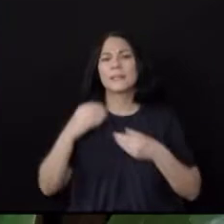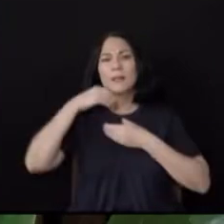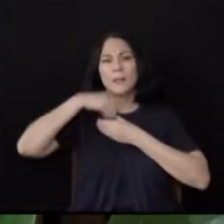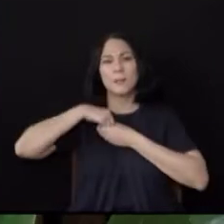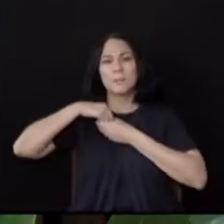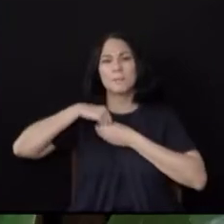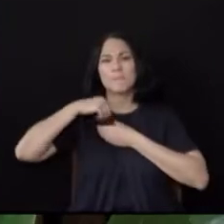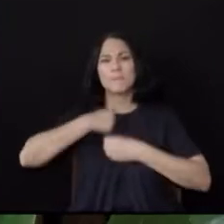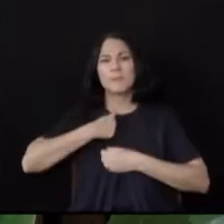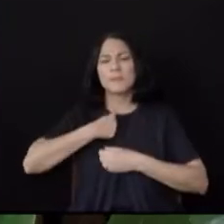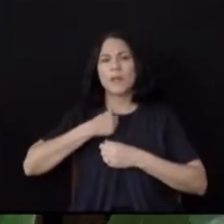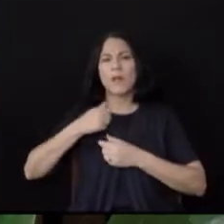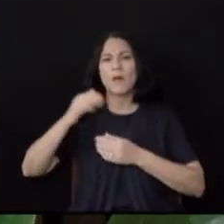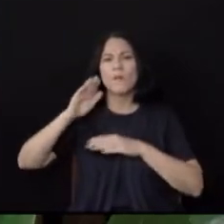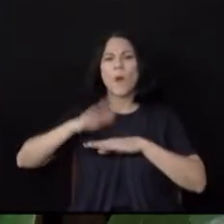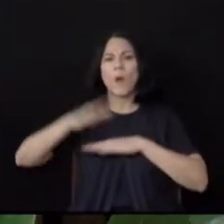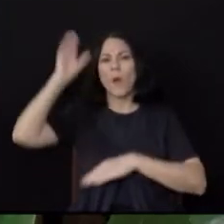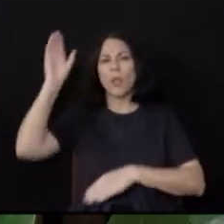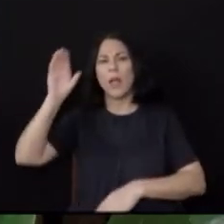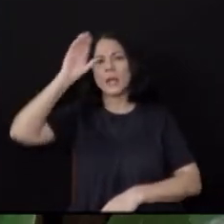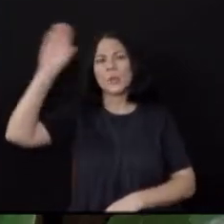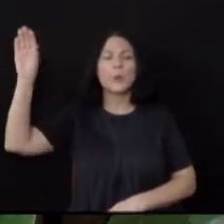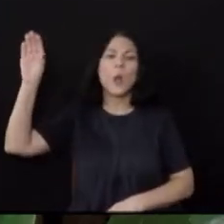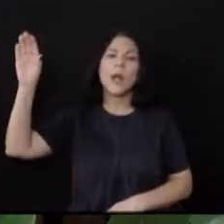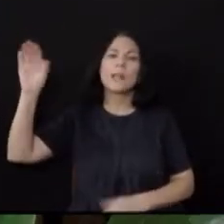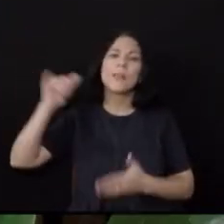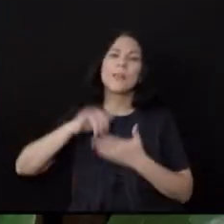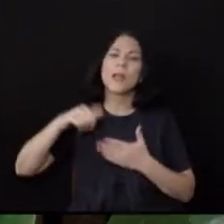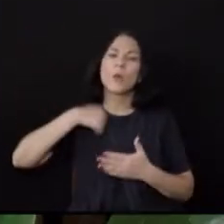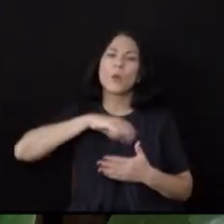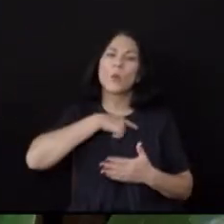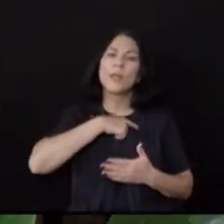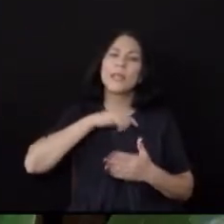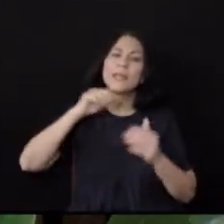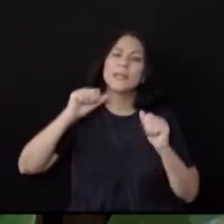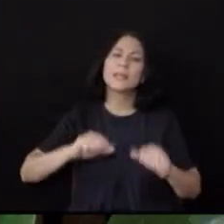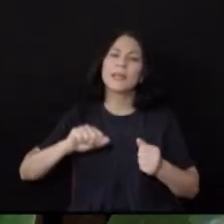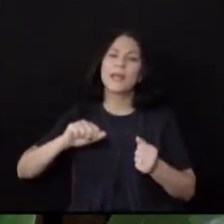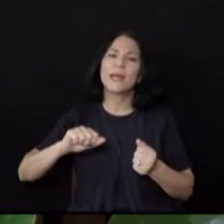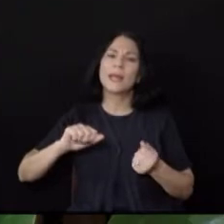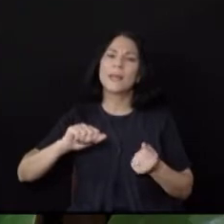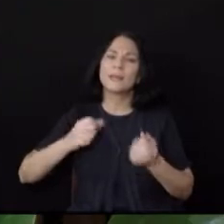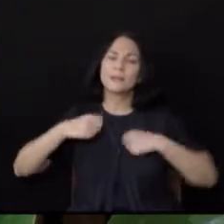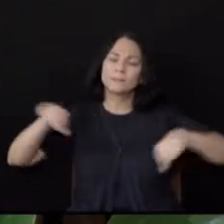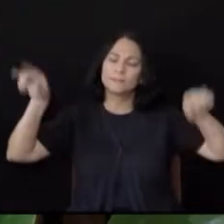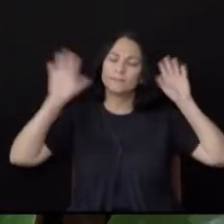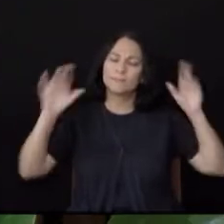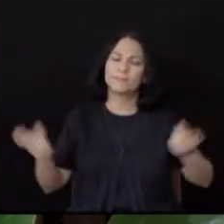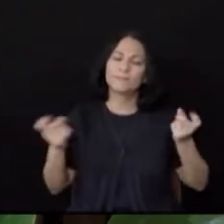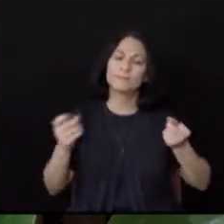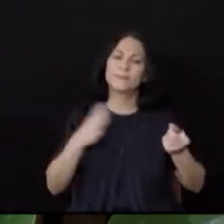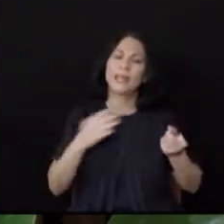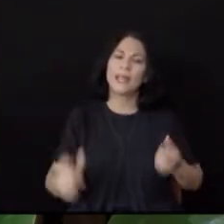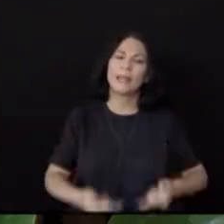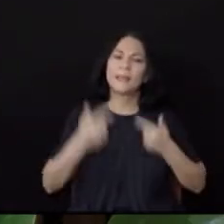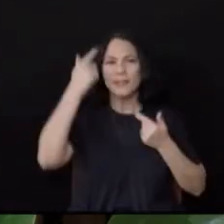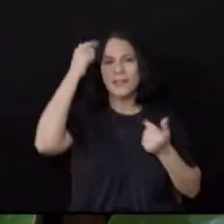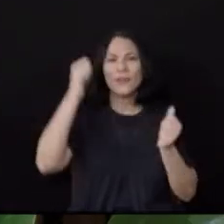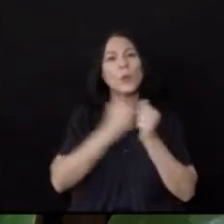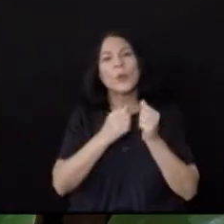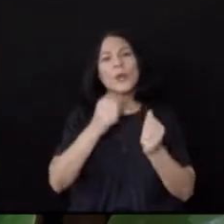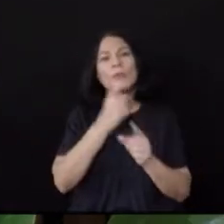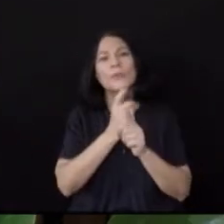cross, so that we might die to sin and live to righteousness. By